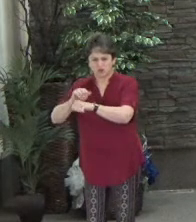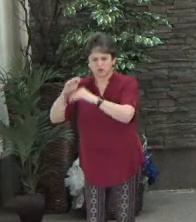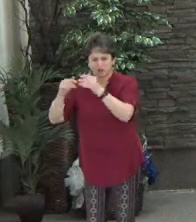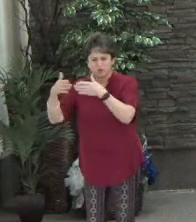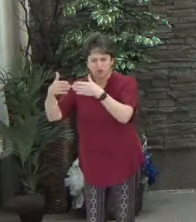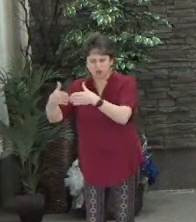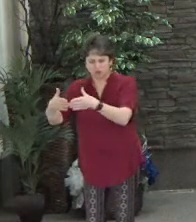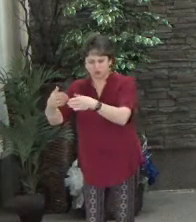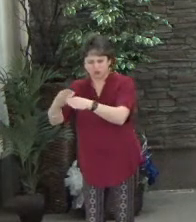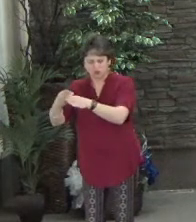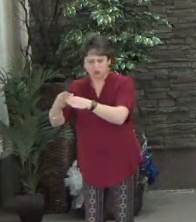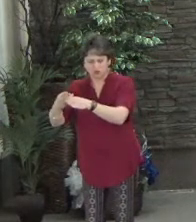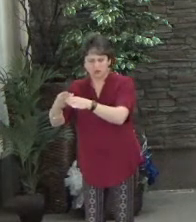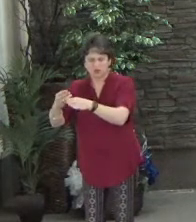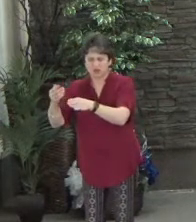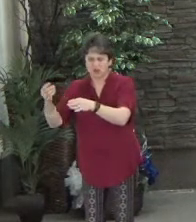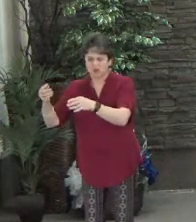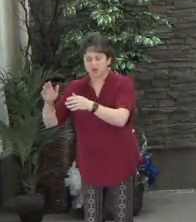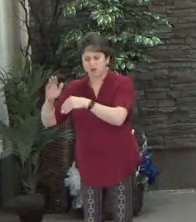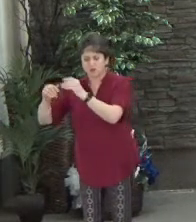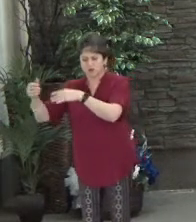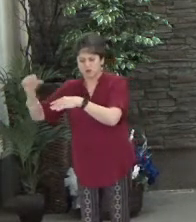has become the cornerstone, and